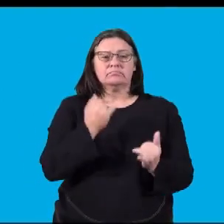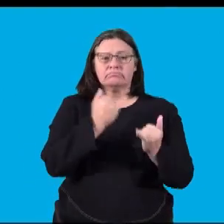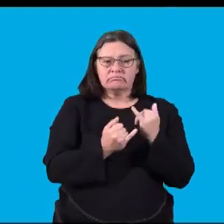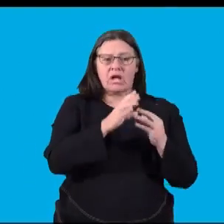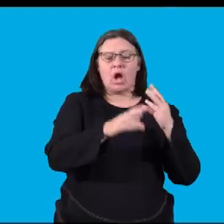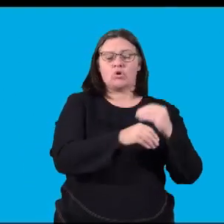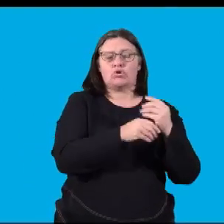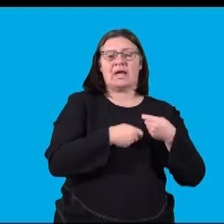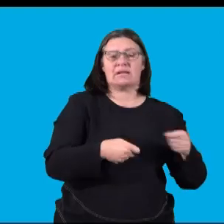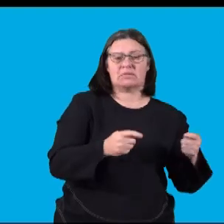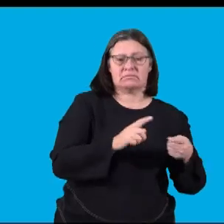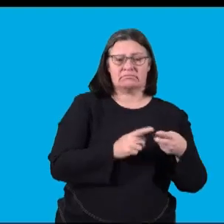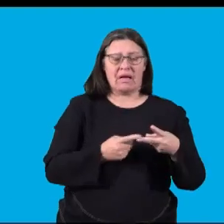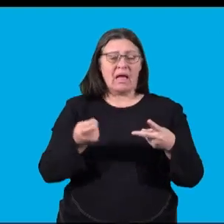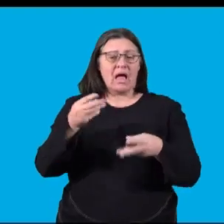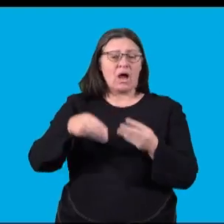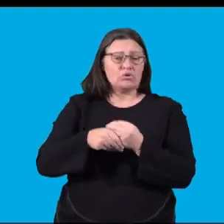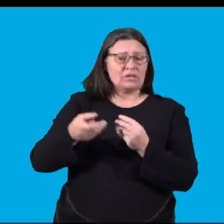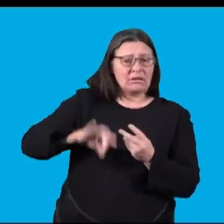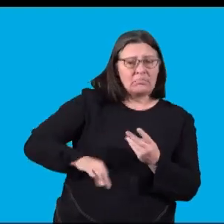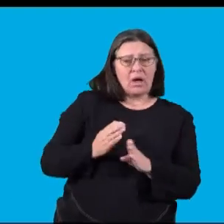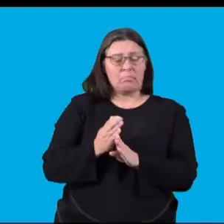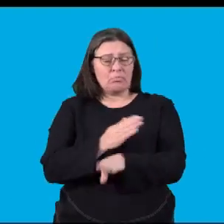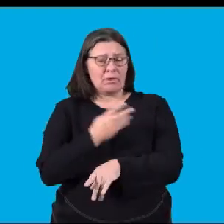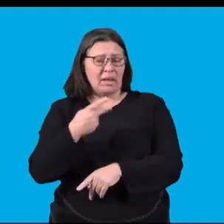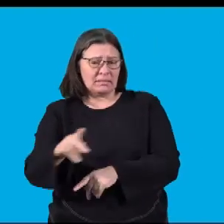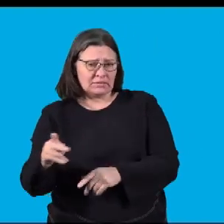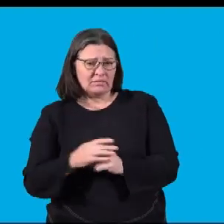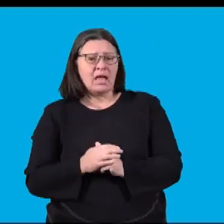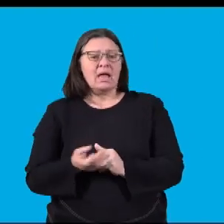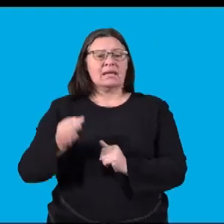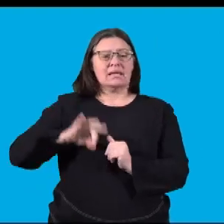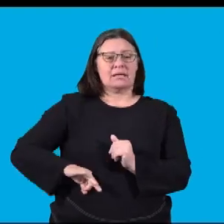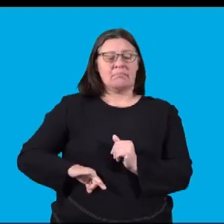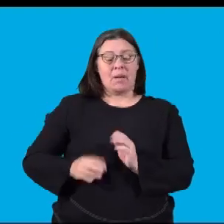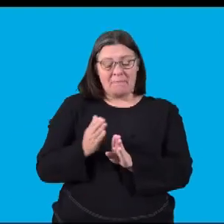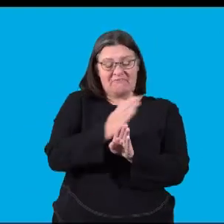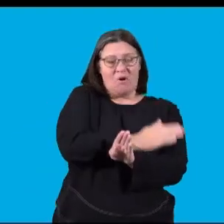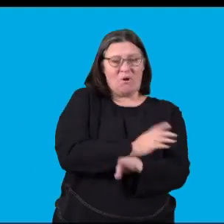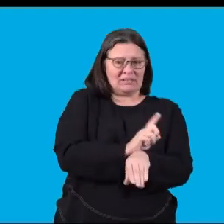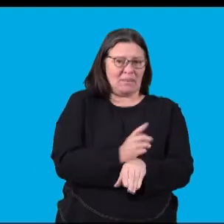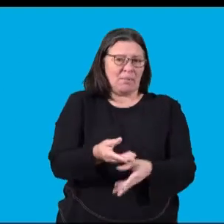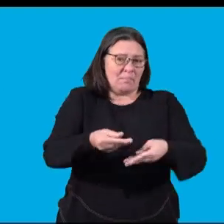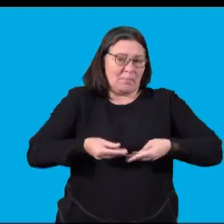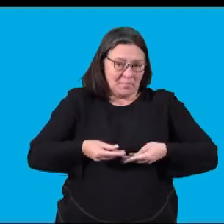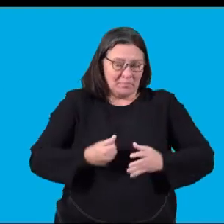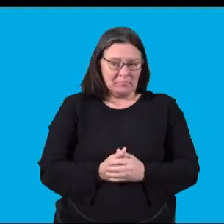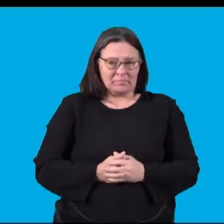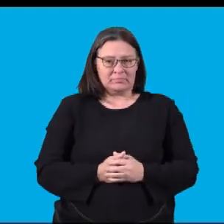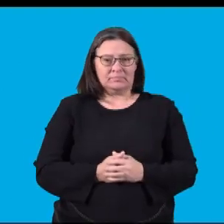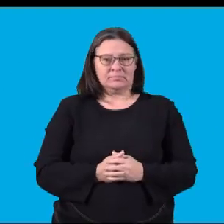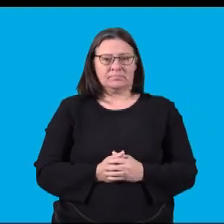incorrectly recording accrued expenses, accrued income, prepaid expenses, and income received in advance.